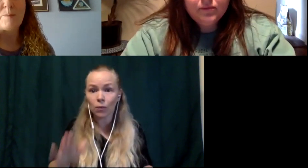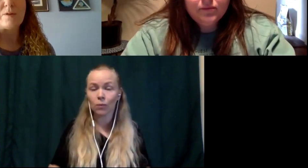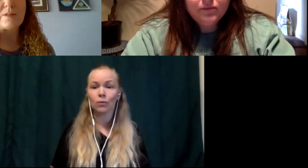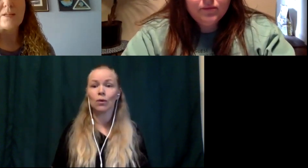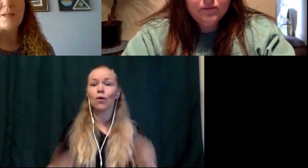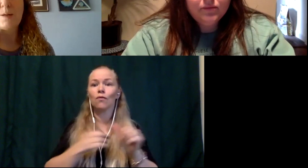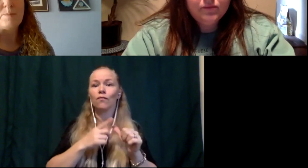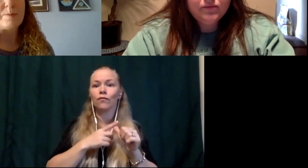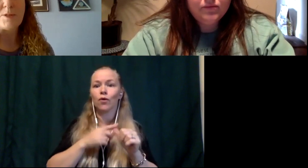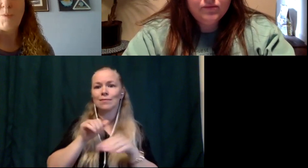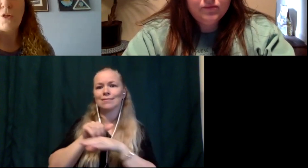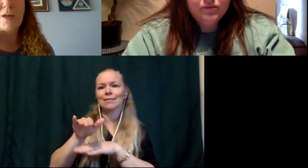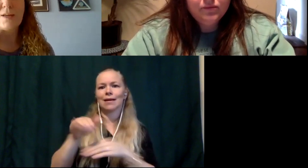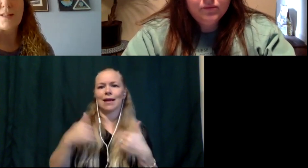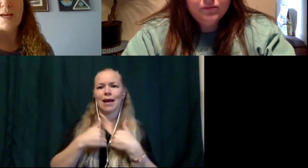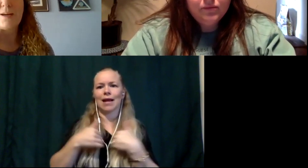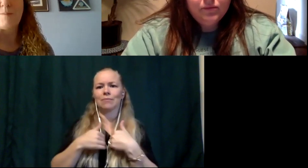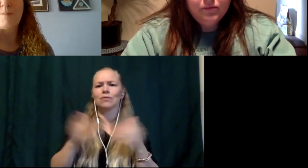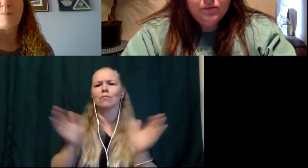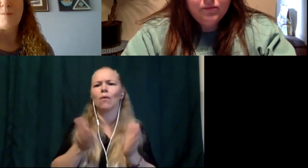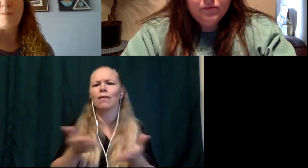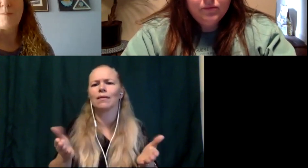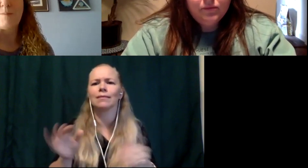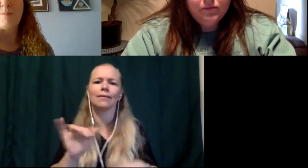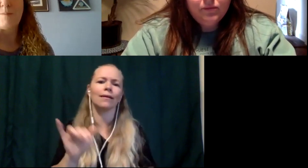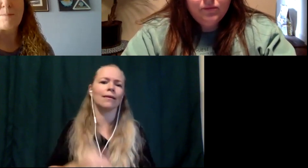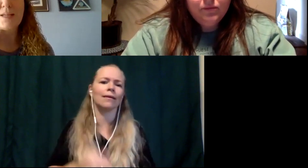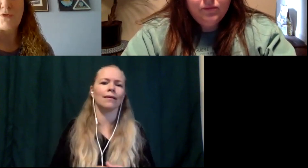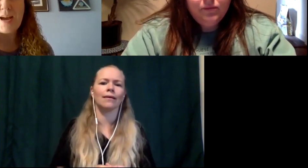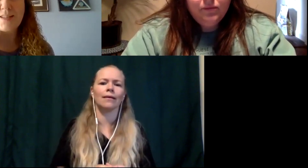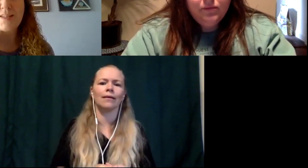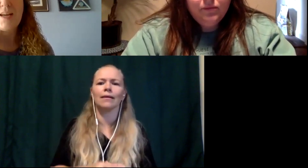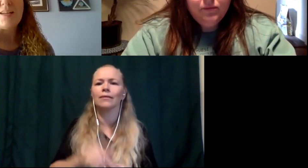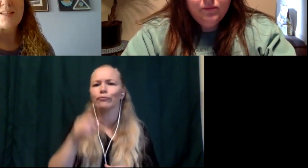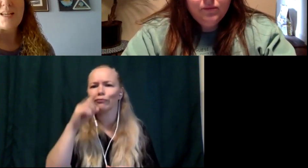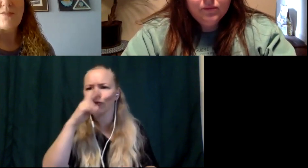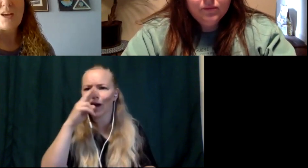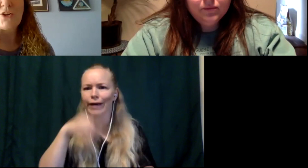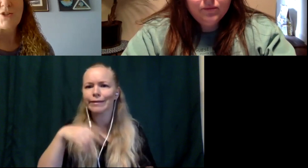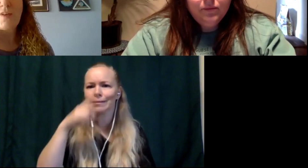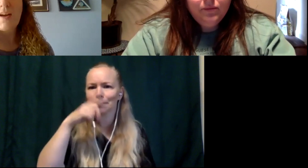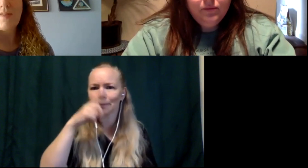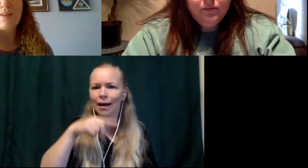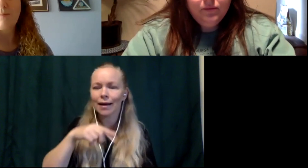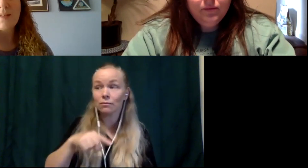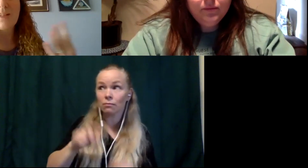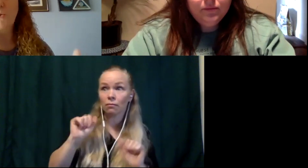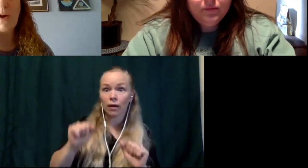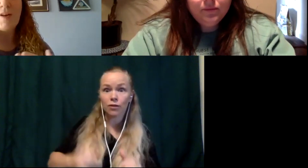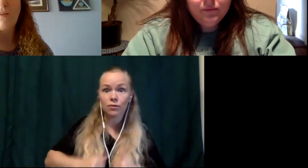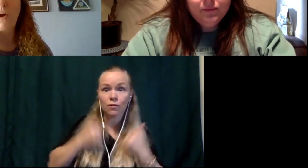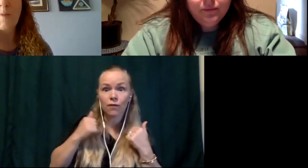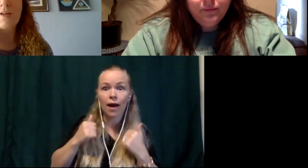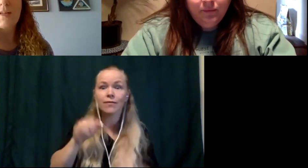up animals. They sent up small things like mice and rats to see if they could survive the zero